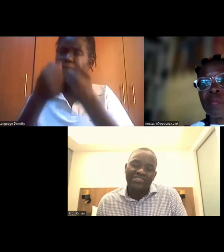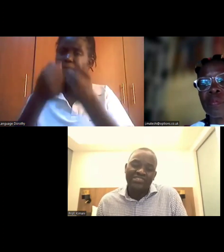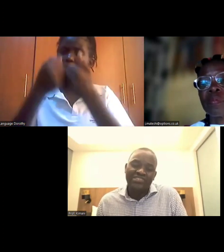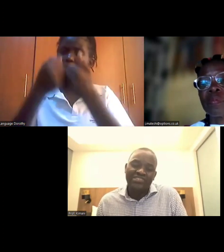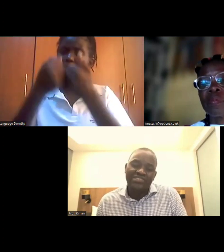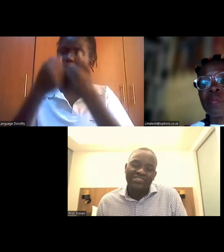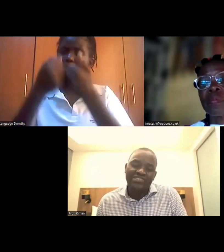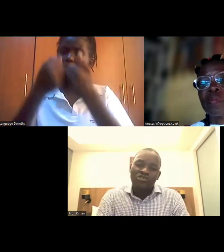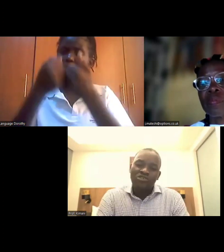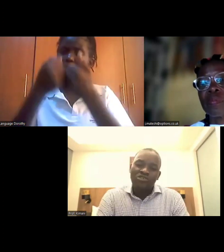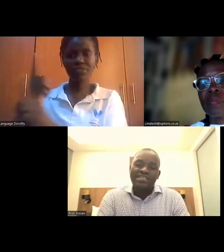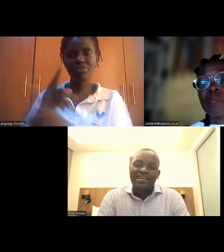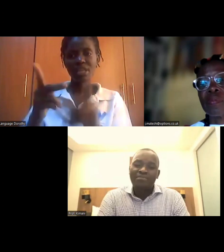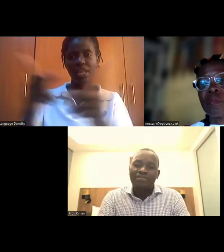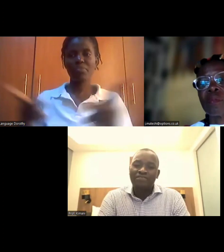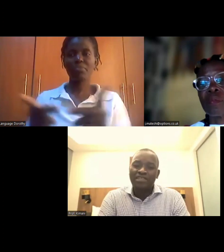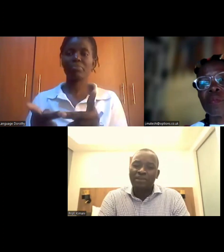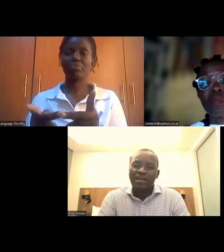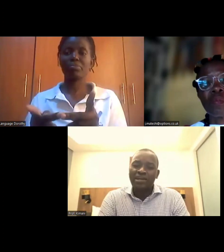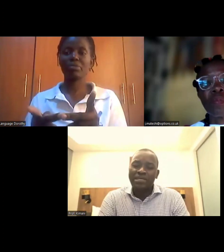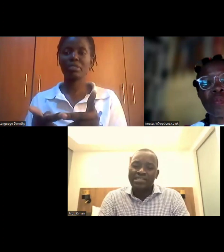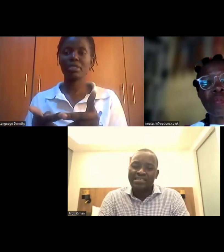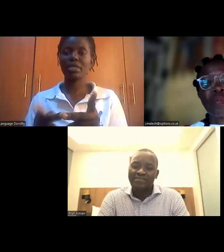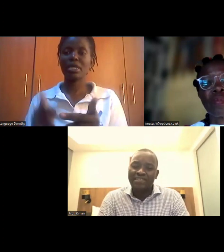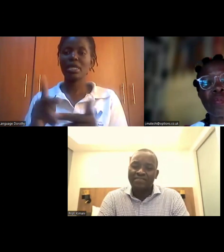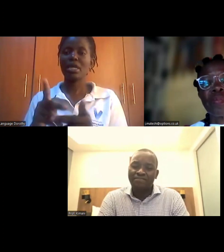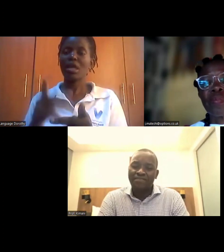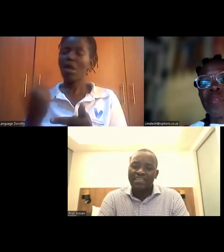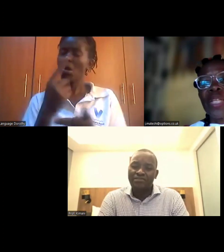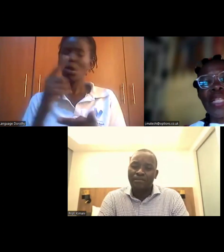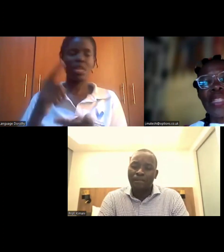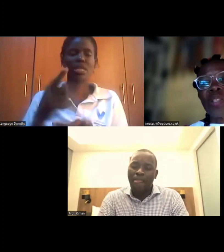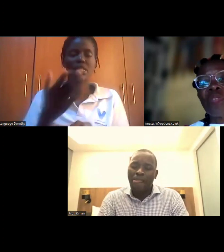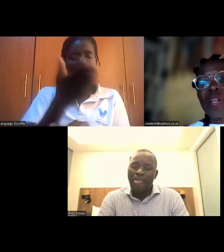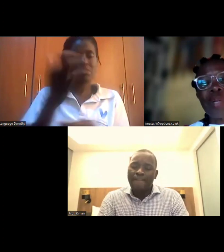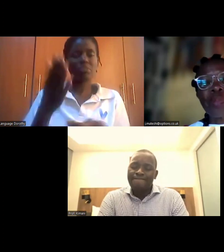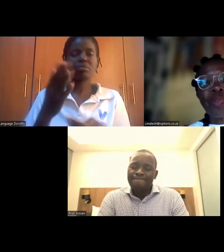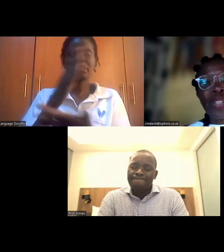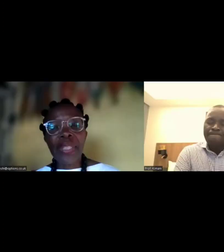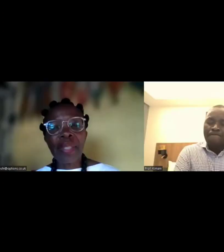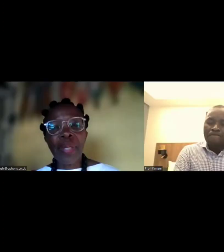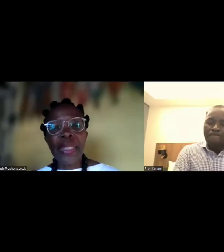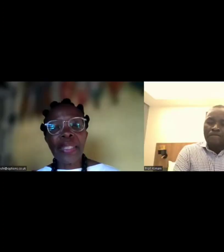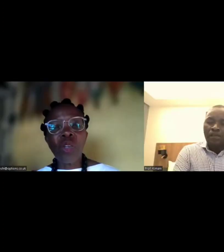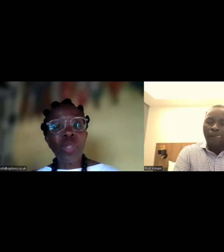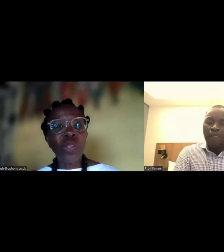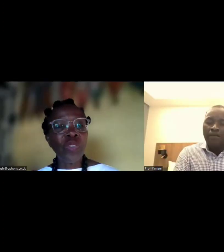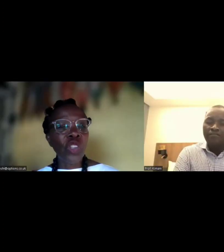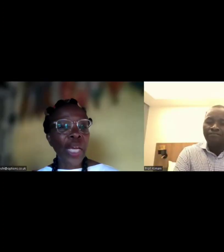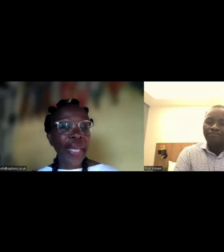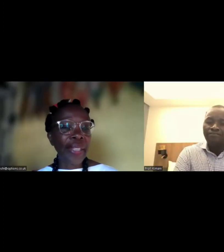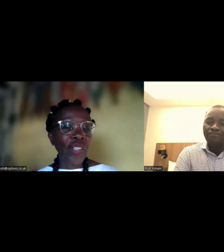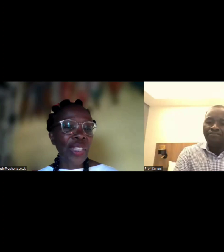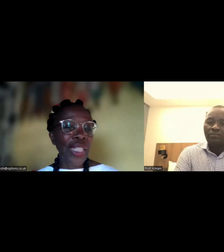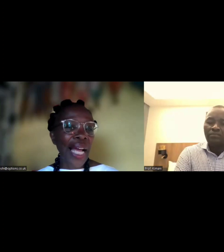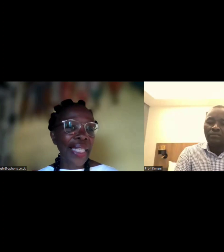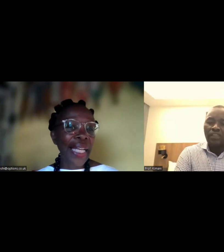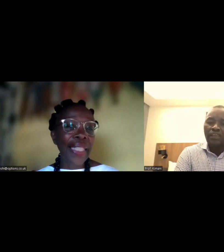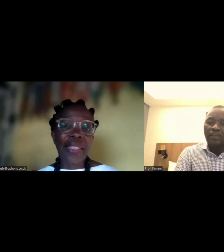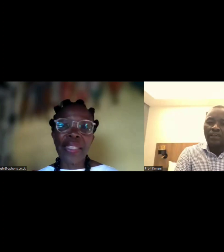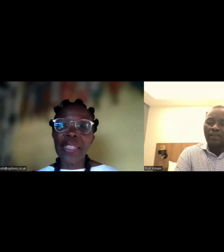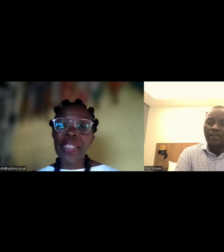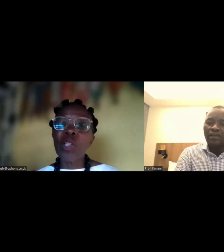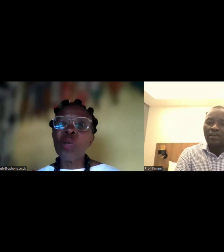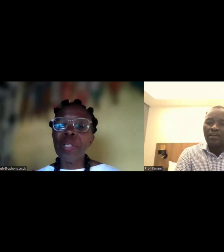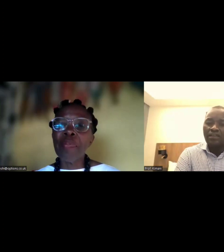is what those are some of the feedback we received. Thank you very much, Professor Kimani. I think what you've shared just